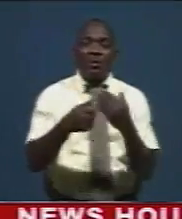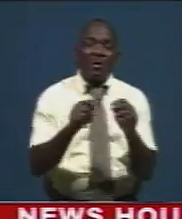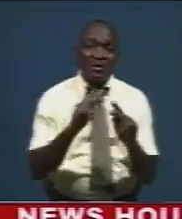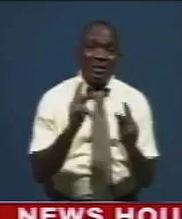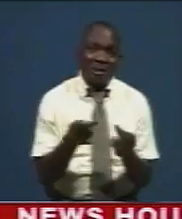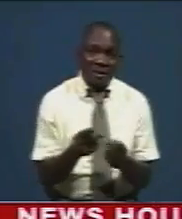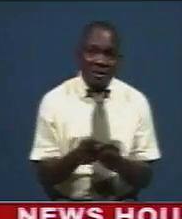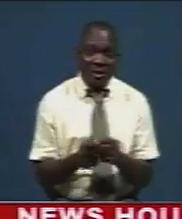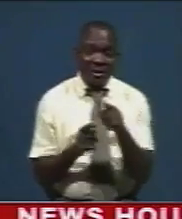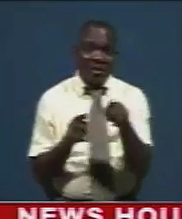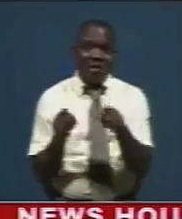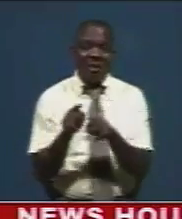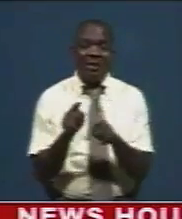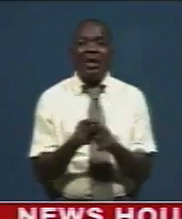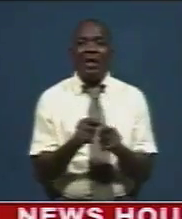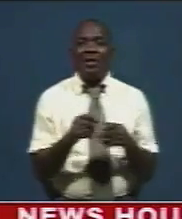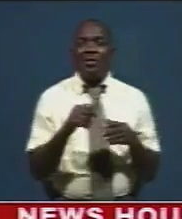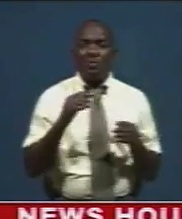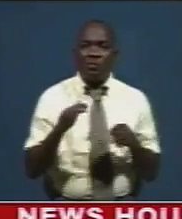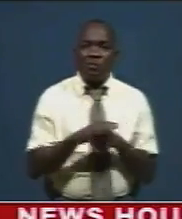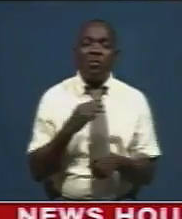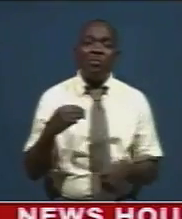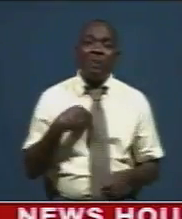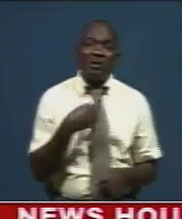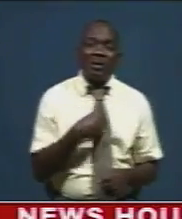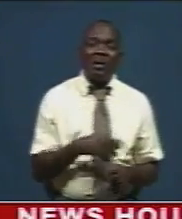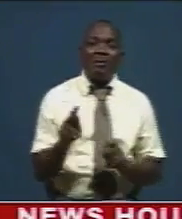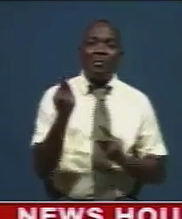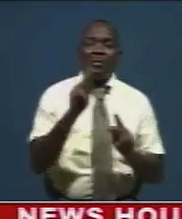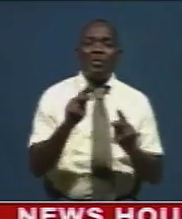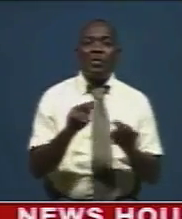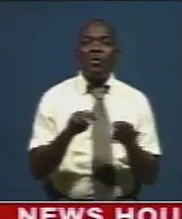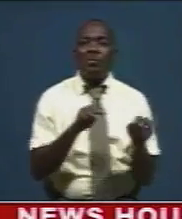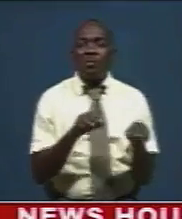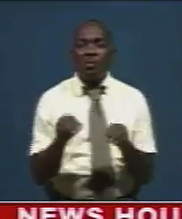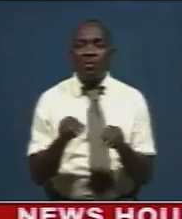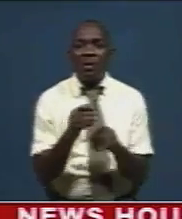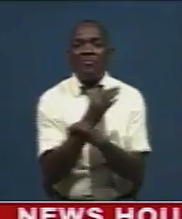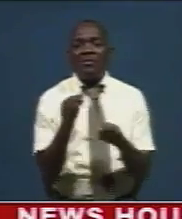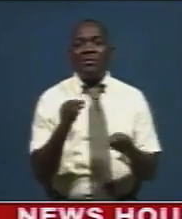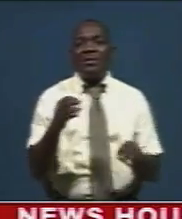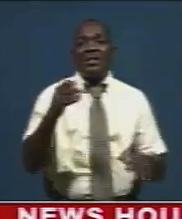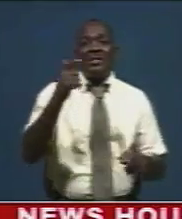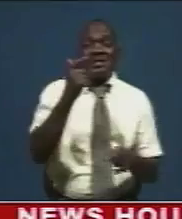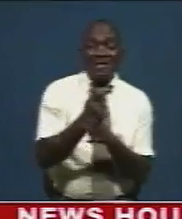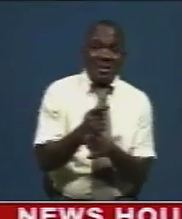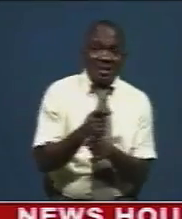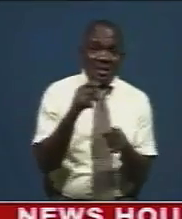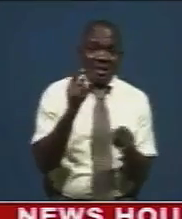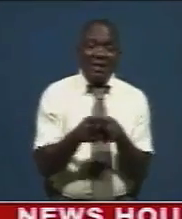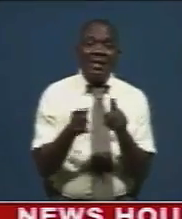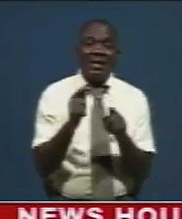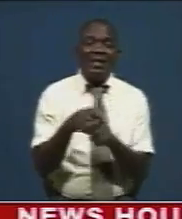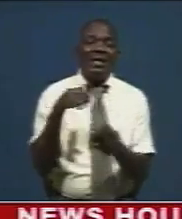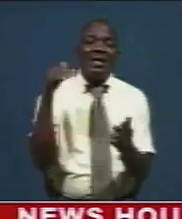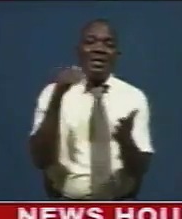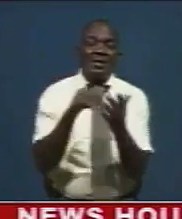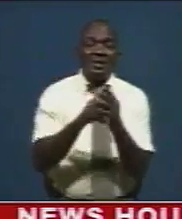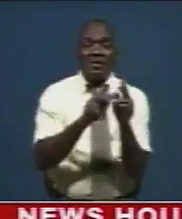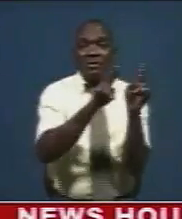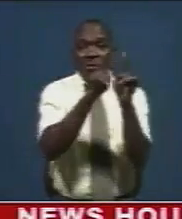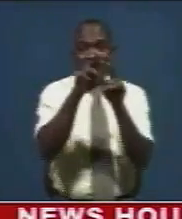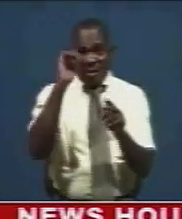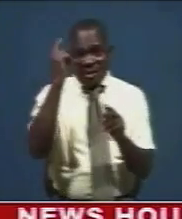government. He was an active member of the People's Movement for Freedom and Justice, which campaigned against the union